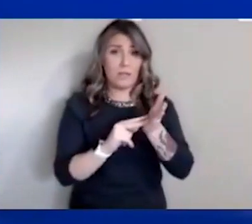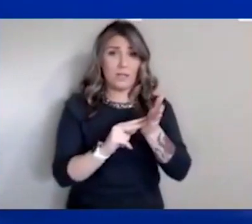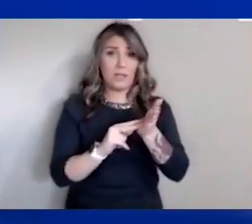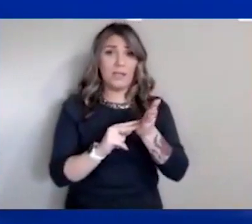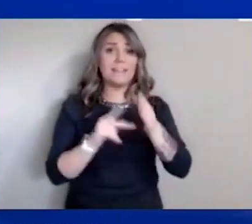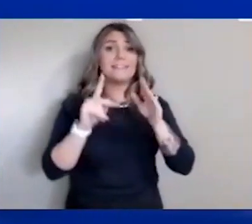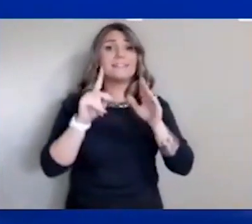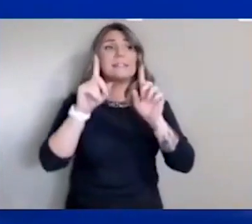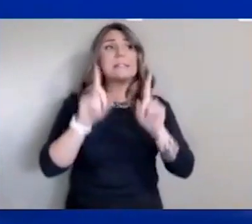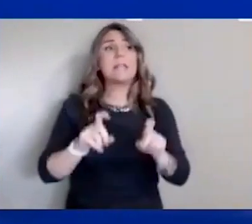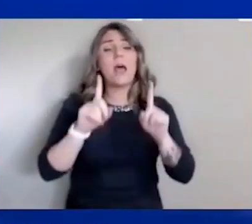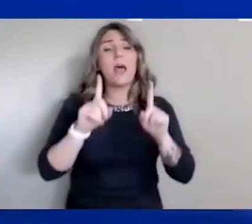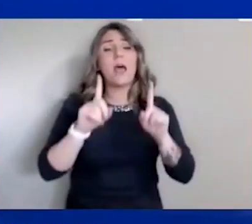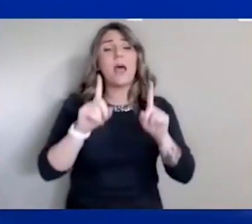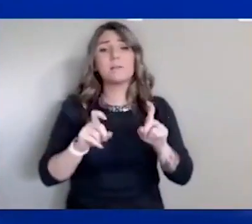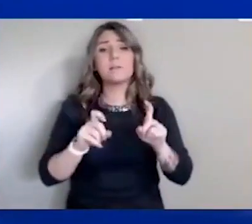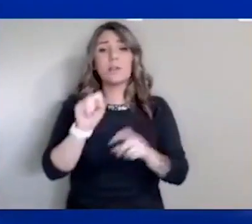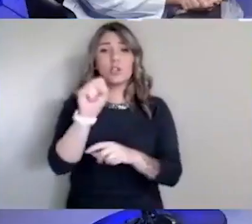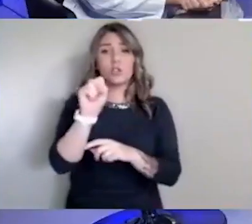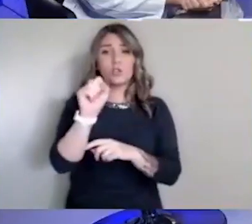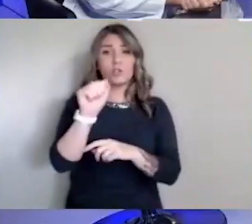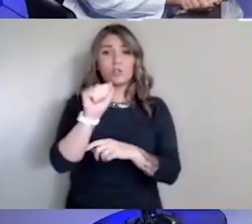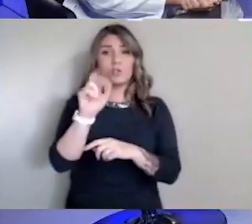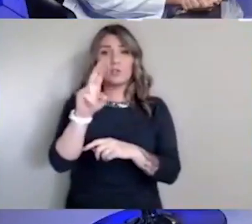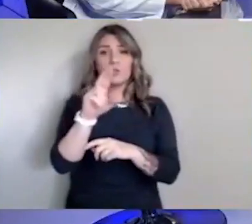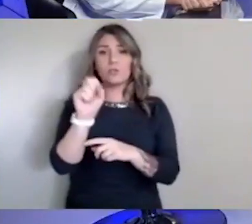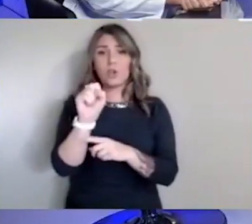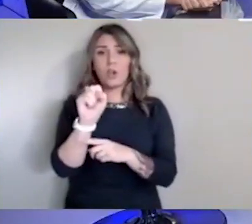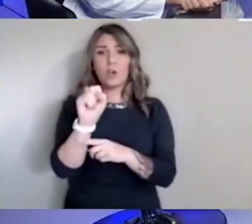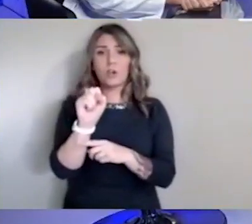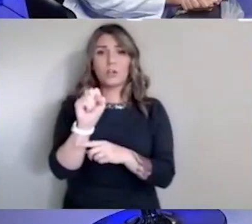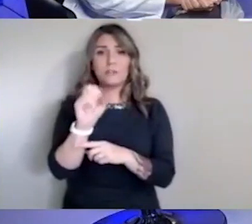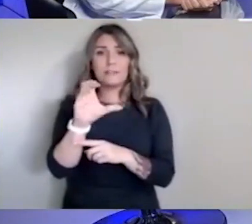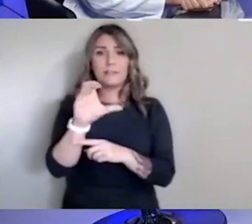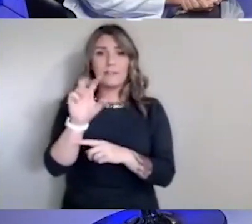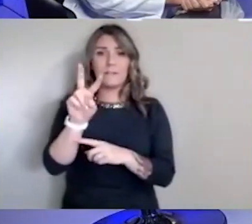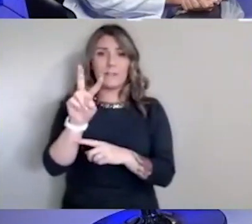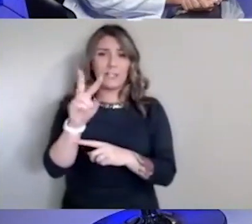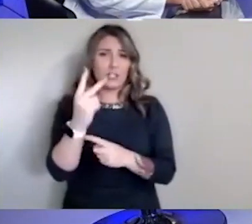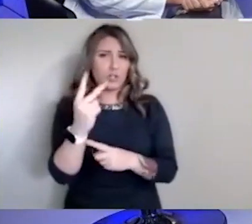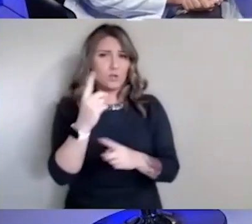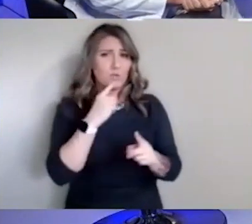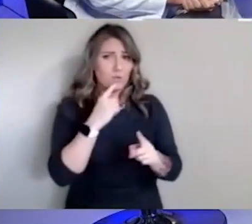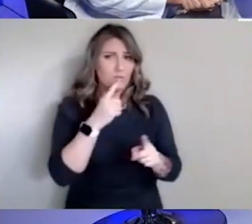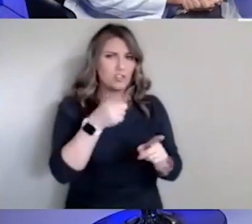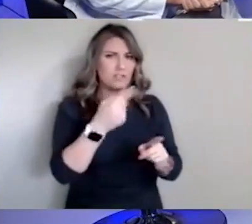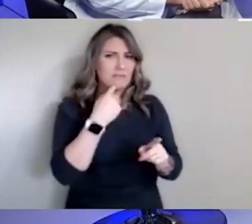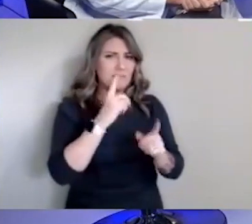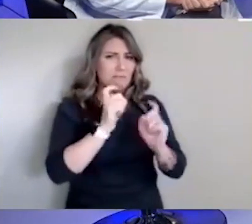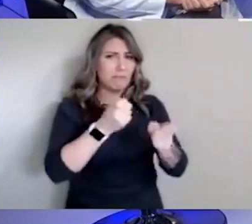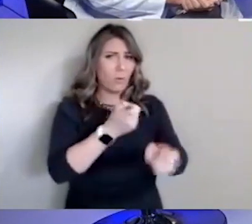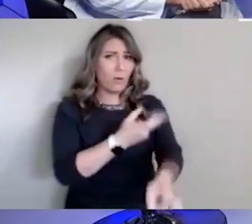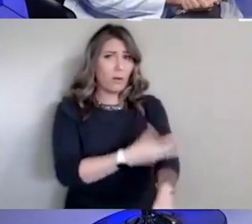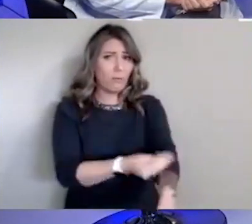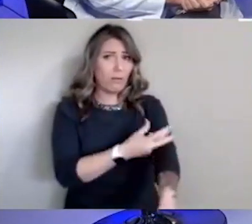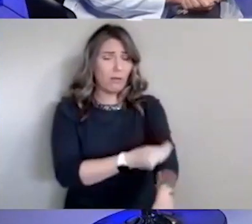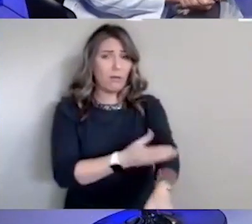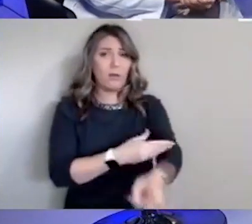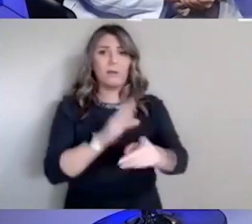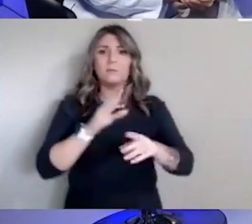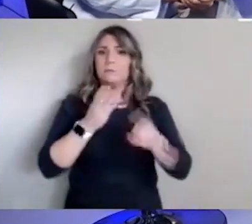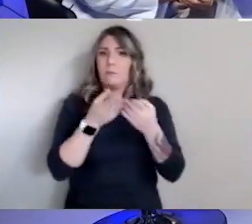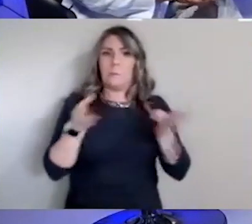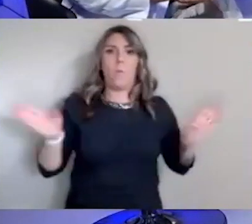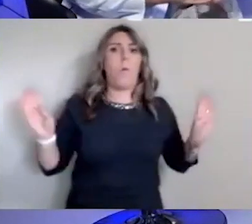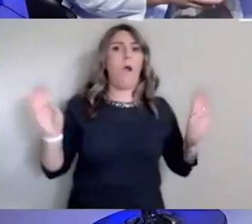to SARS-CoV-2. Well, she said she gave blood. So what kind of testing do they do when they donate blood? Yeah, they actually do a wide range of testing. Yeah. You may know that. Yeah, better I than